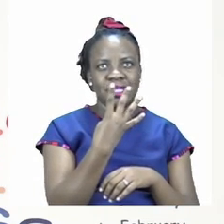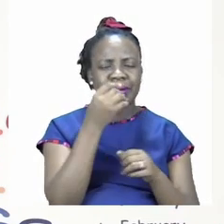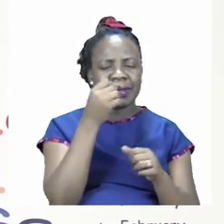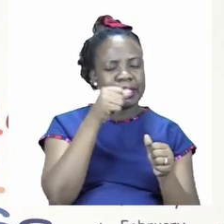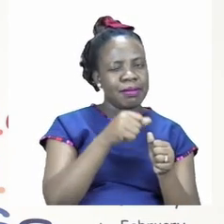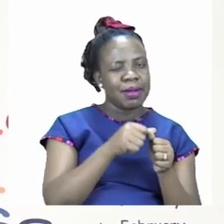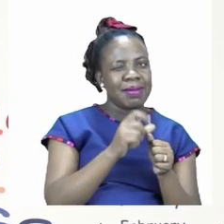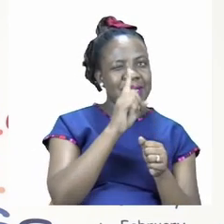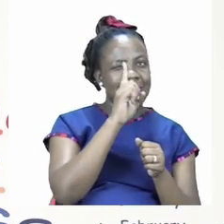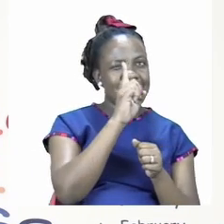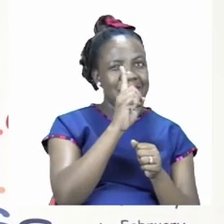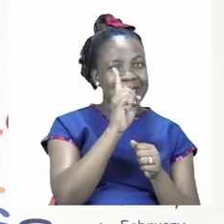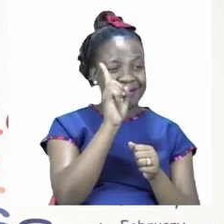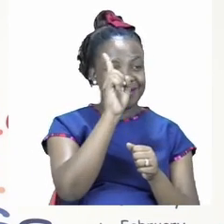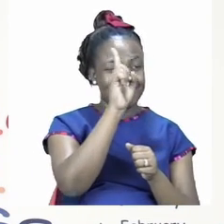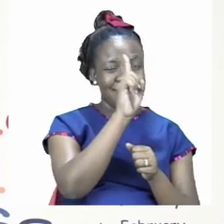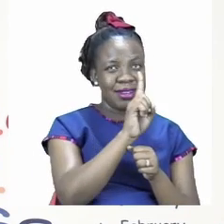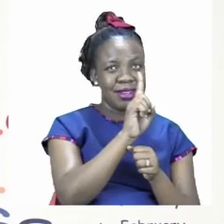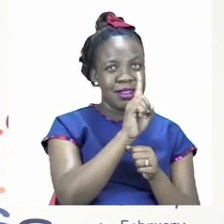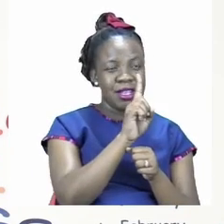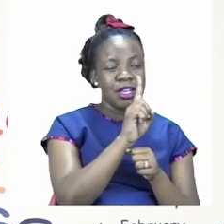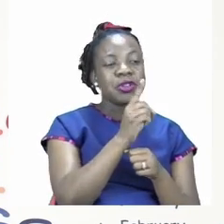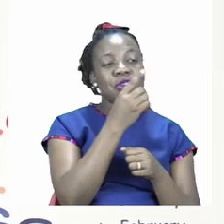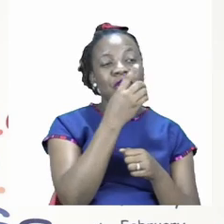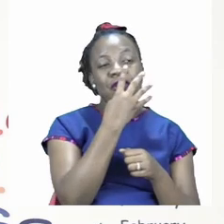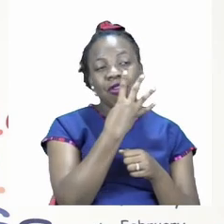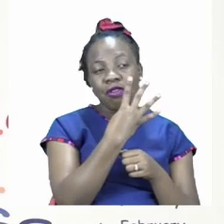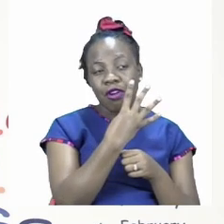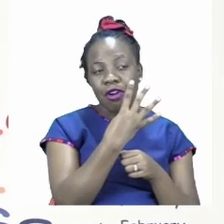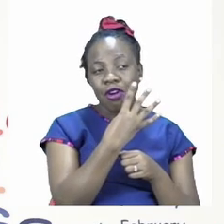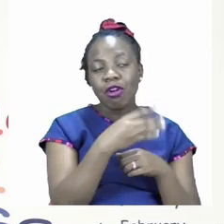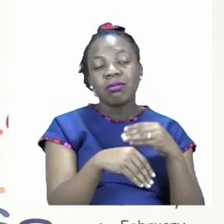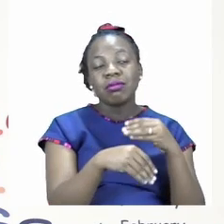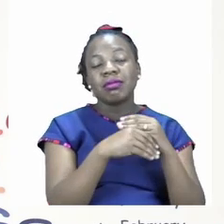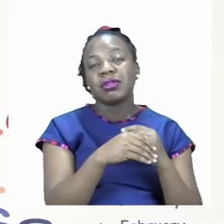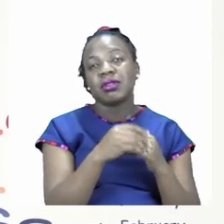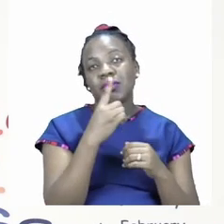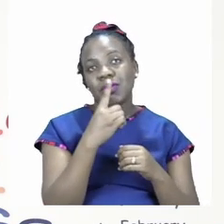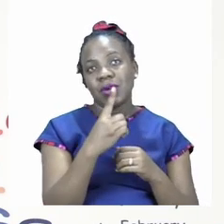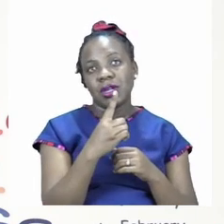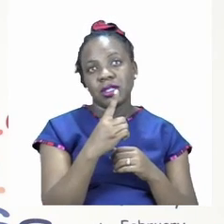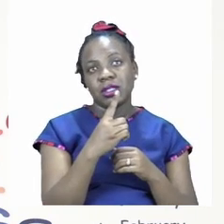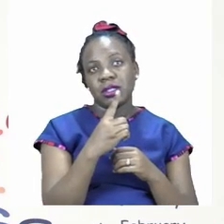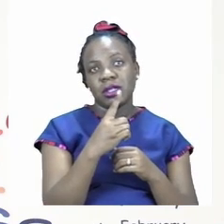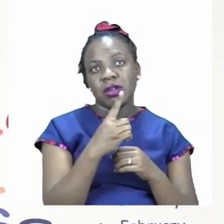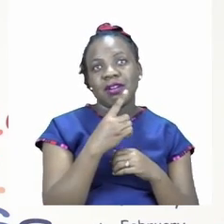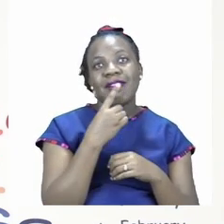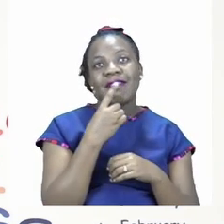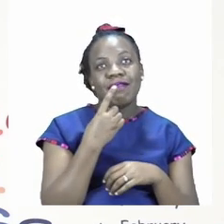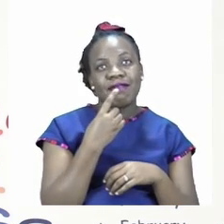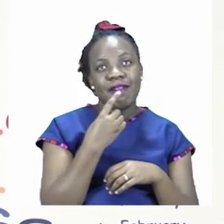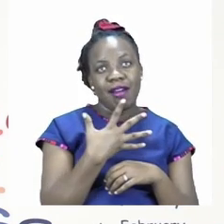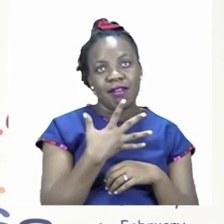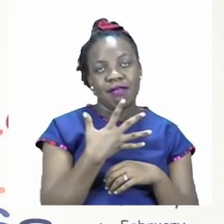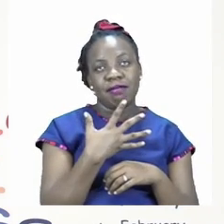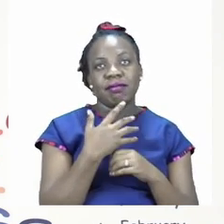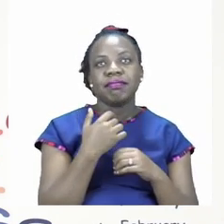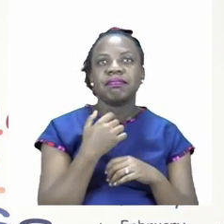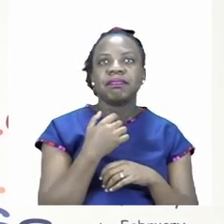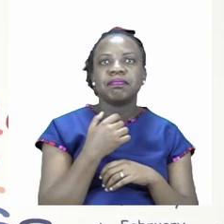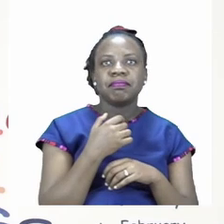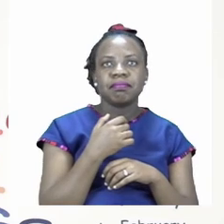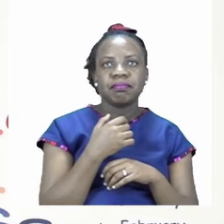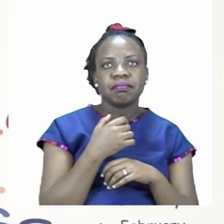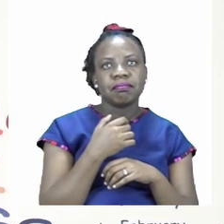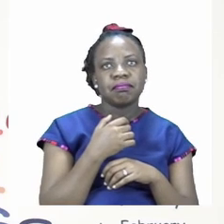plus 1 there. So it's 4 plus 1, which makes it 5.